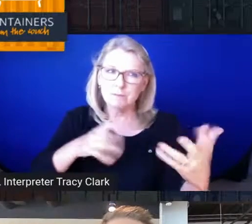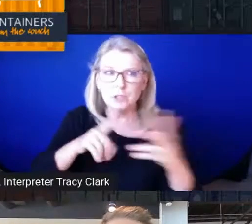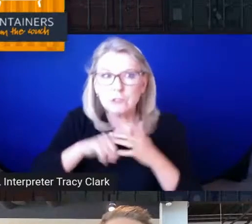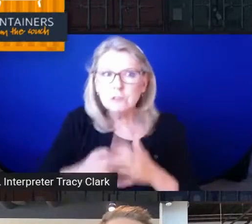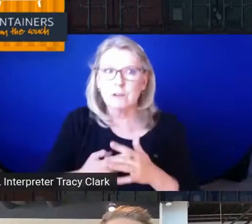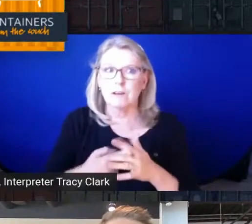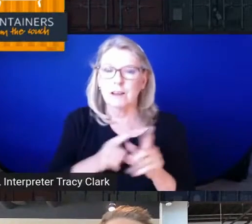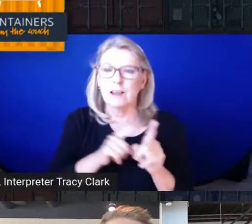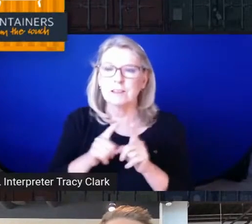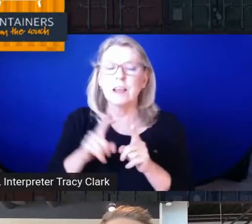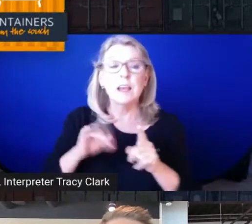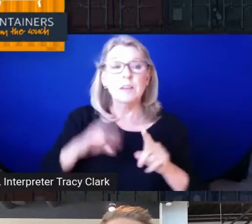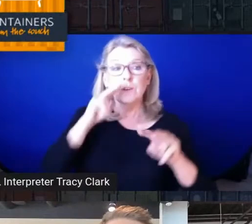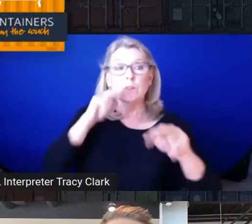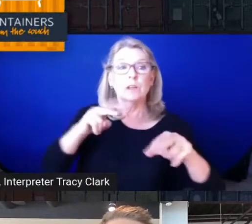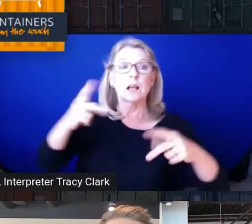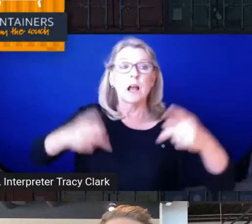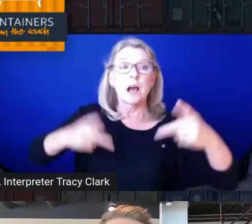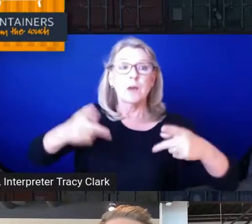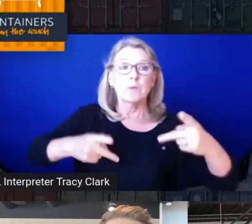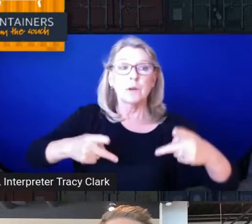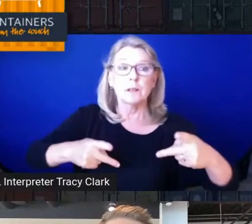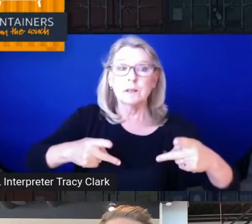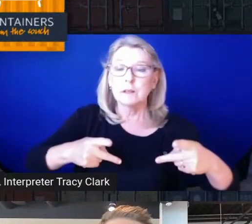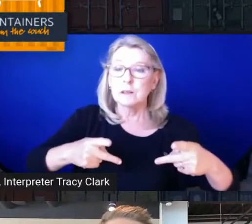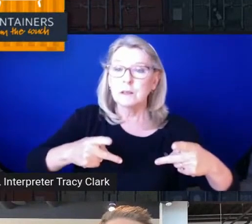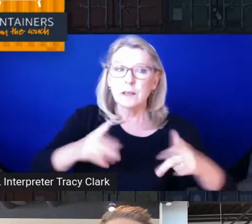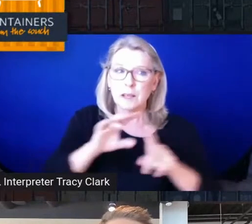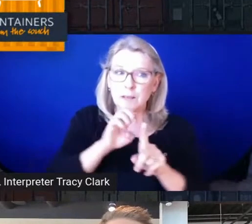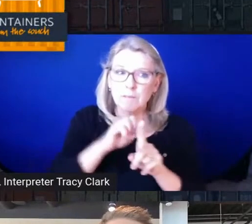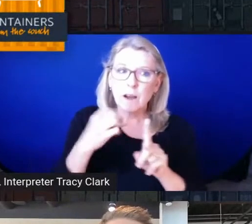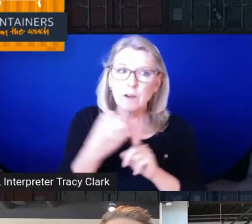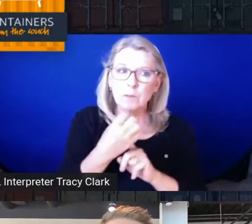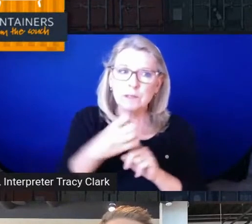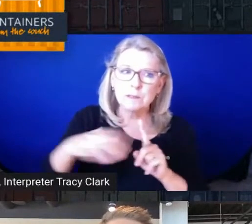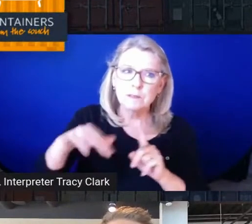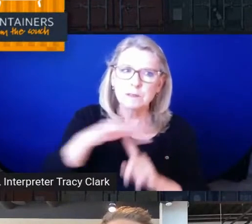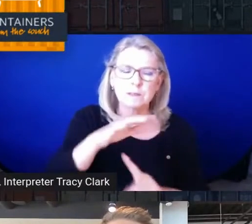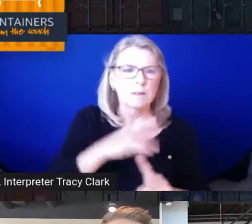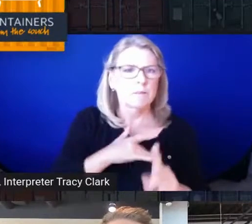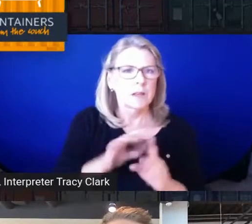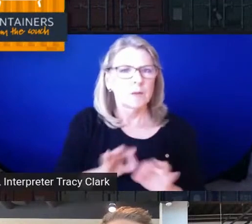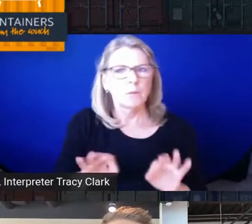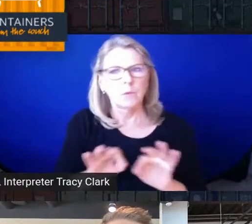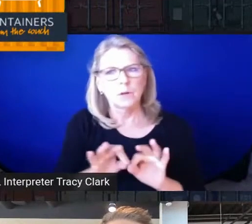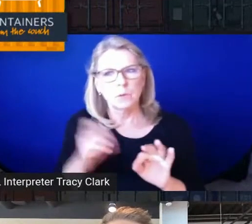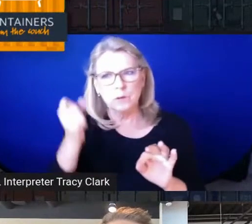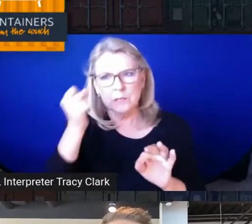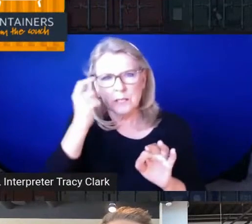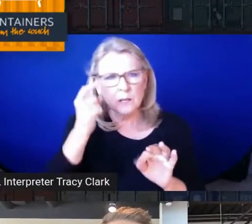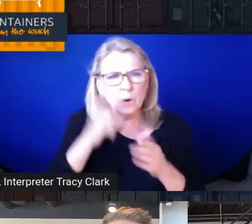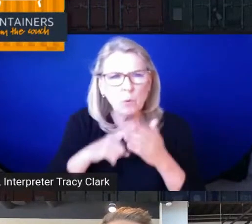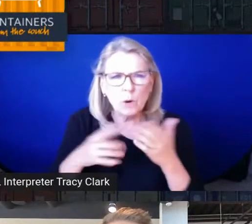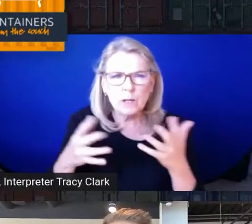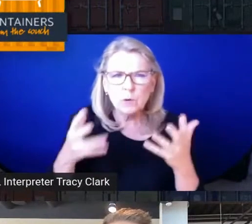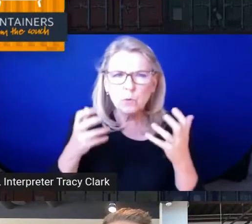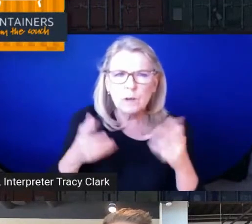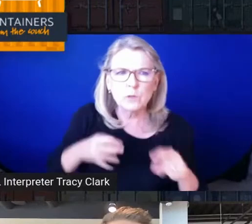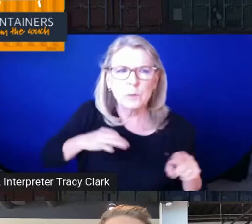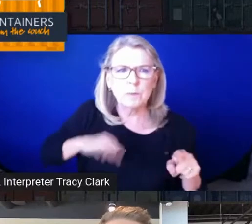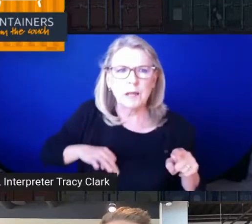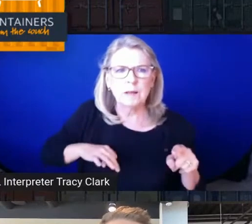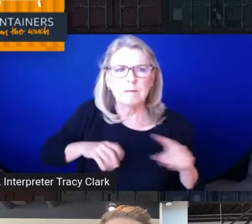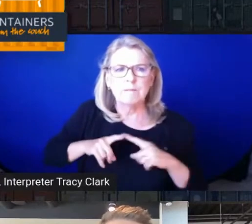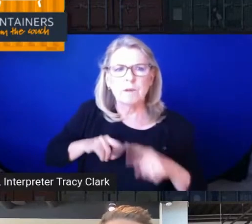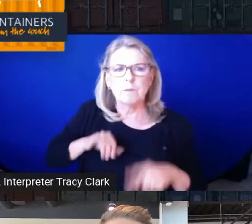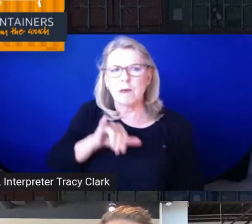cloud environments, I think it's important to understand like what you want to get out of it as an organization, right? Like